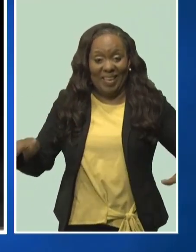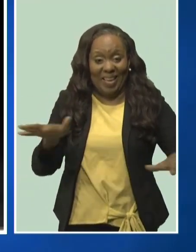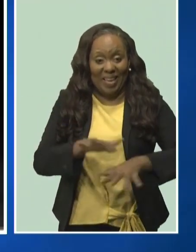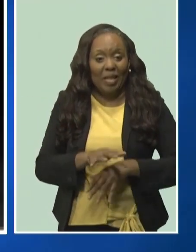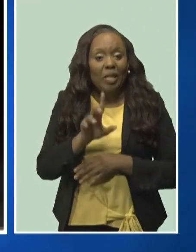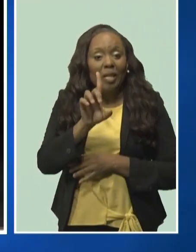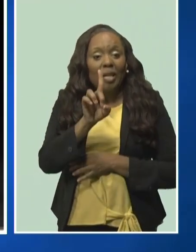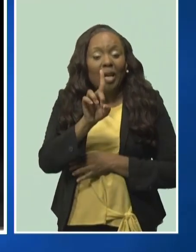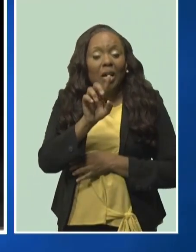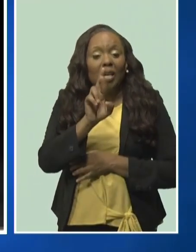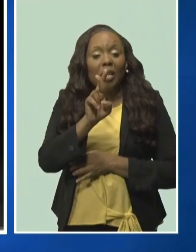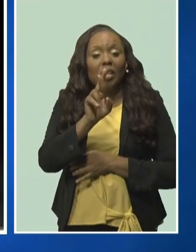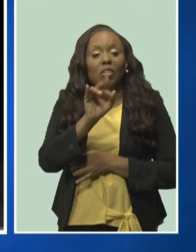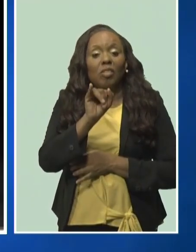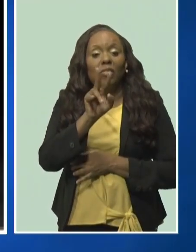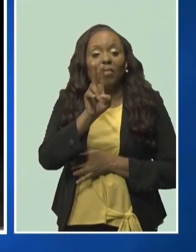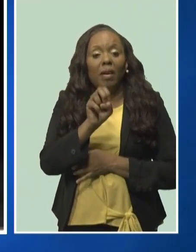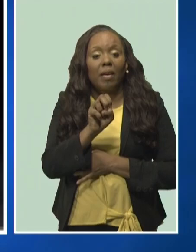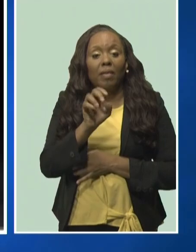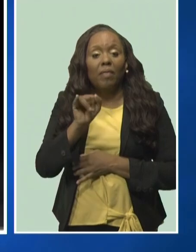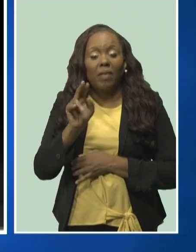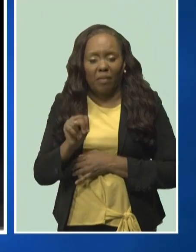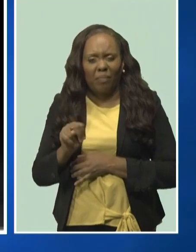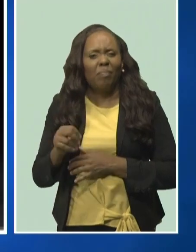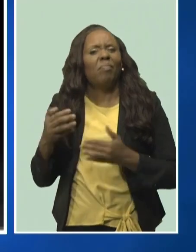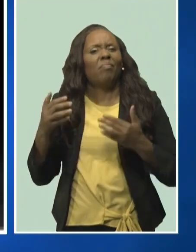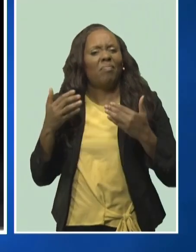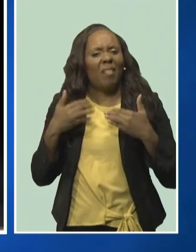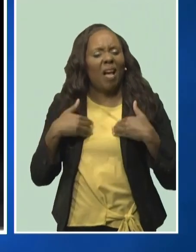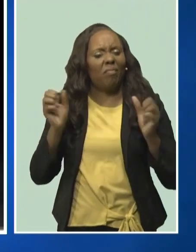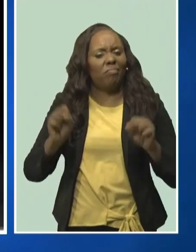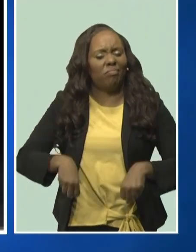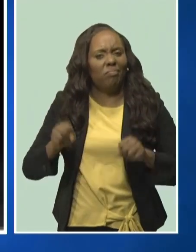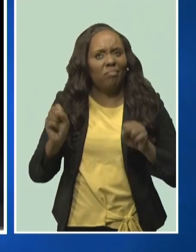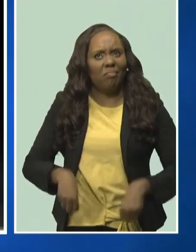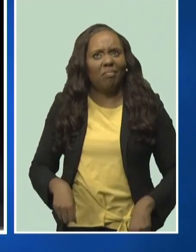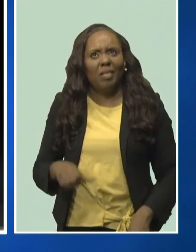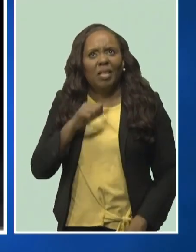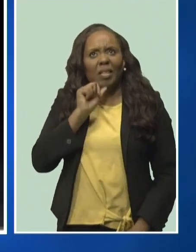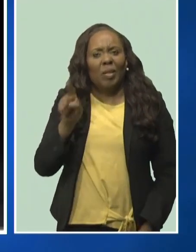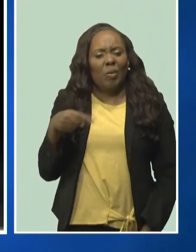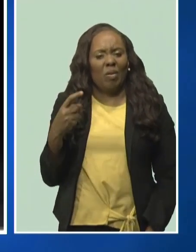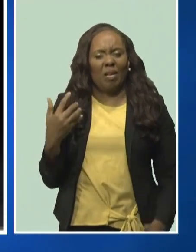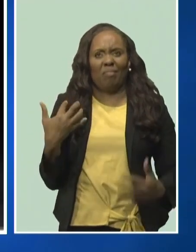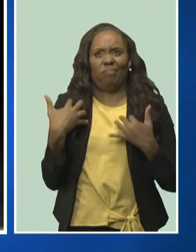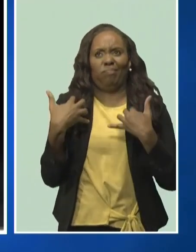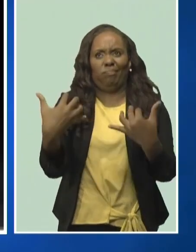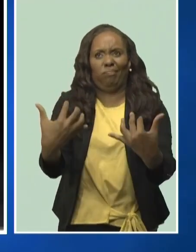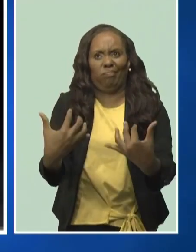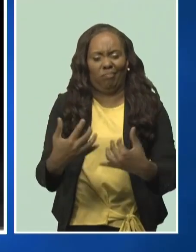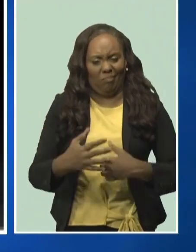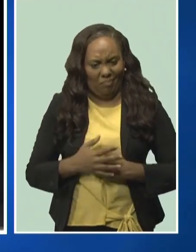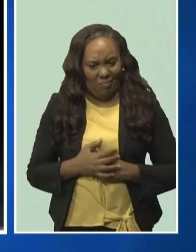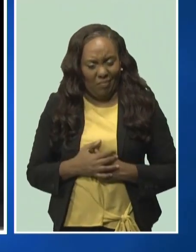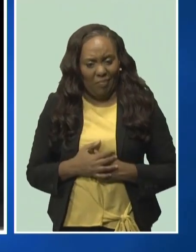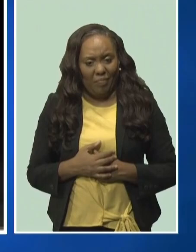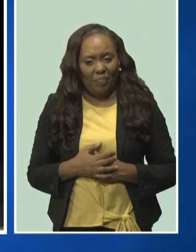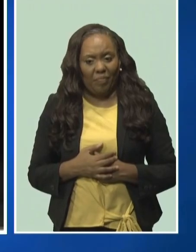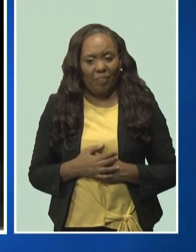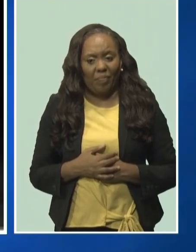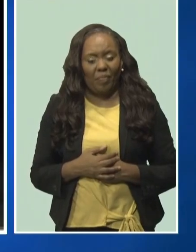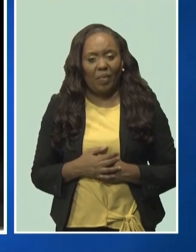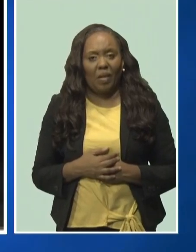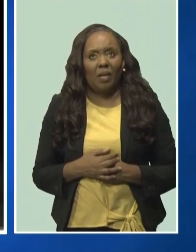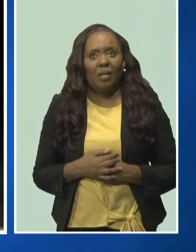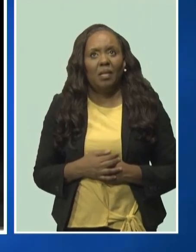the potential and the capacity to do that. And it's not just for the audience also, but it gives the